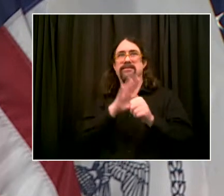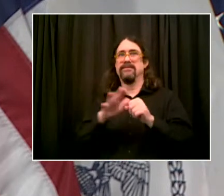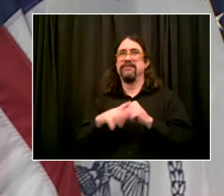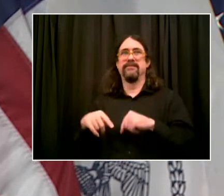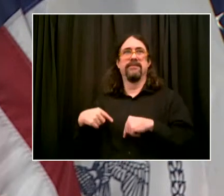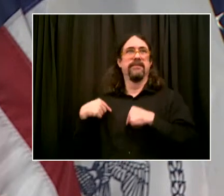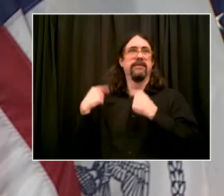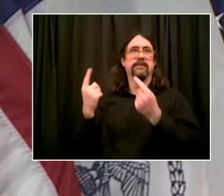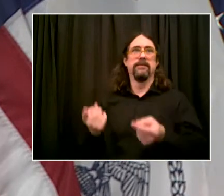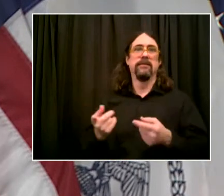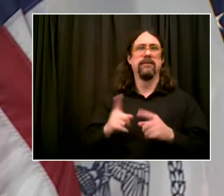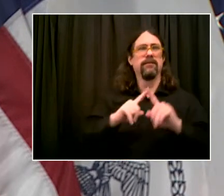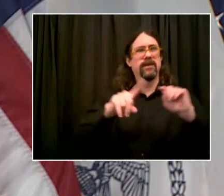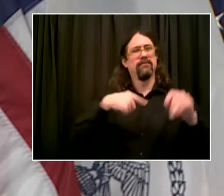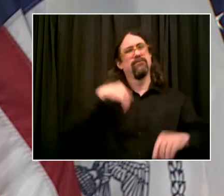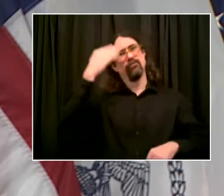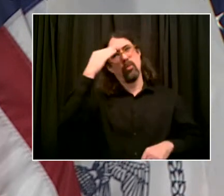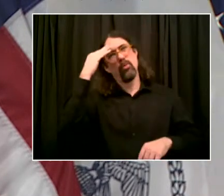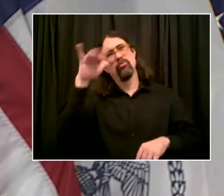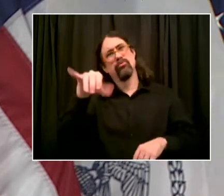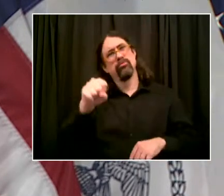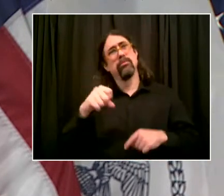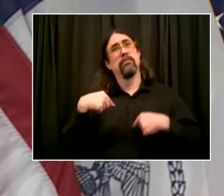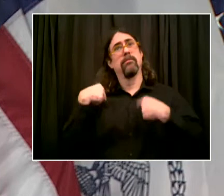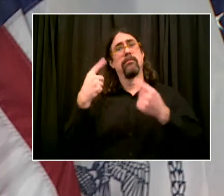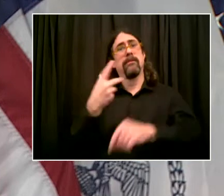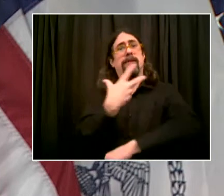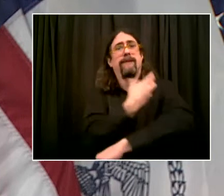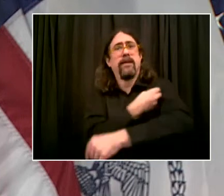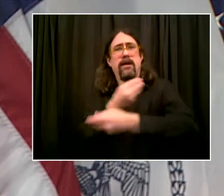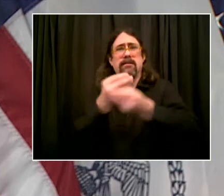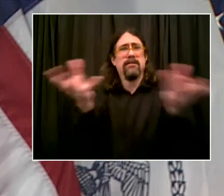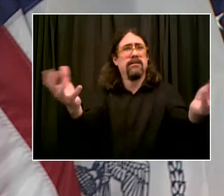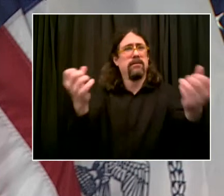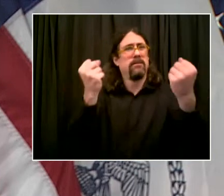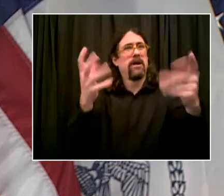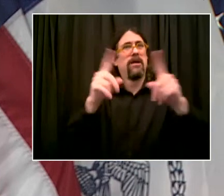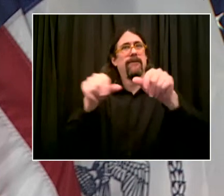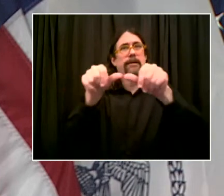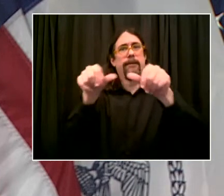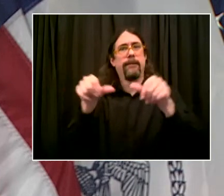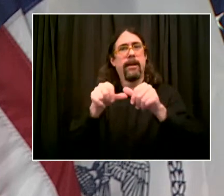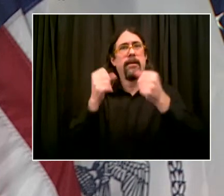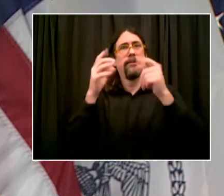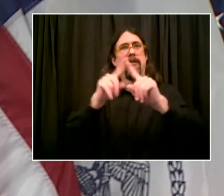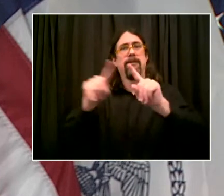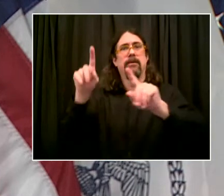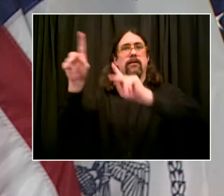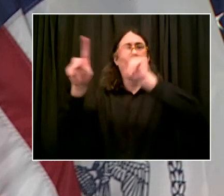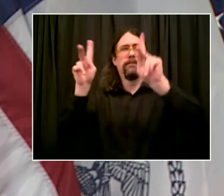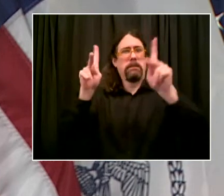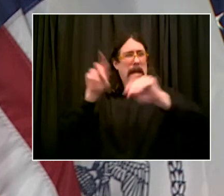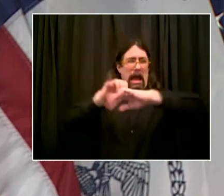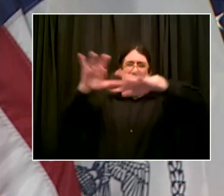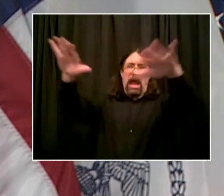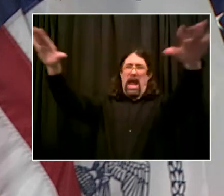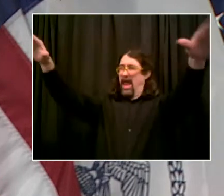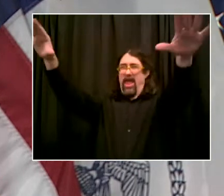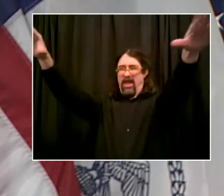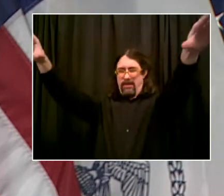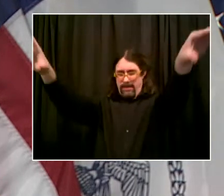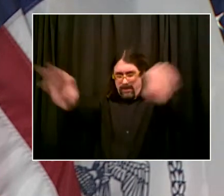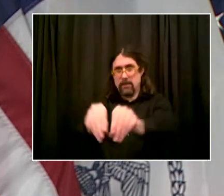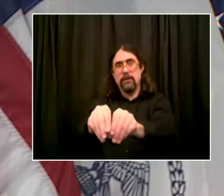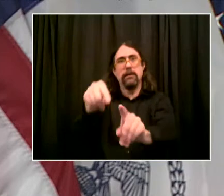We definitely know, because there were intensive efforts to reach healthcare workers, doctors, nurses, technicians, everyone